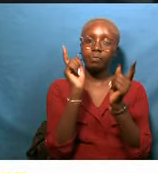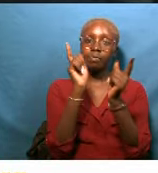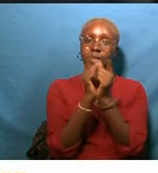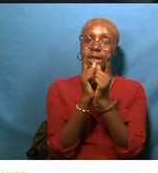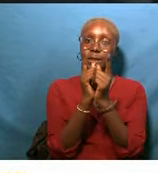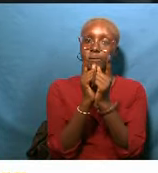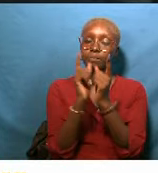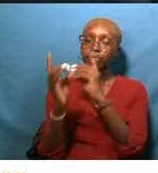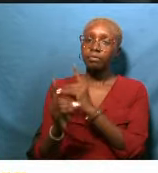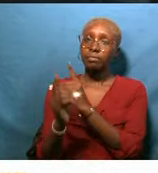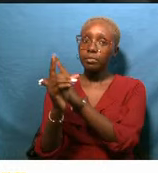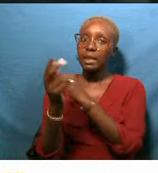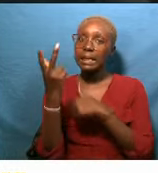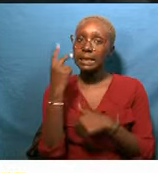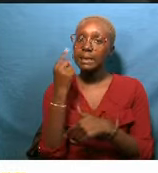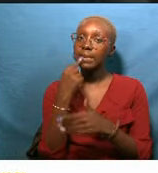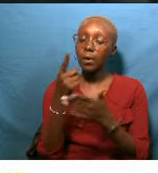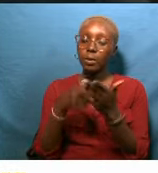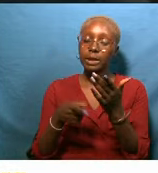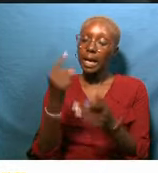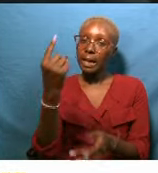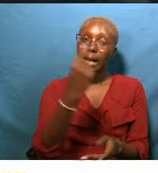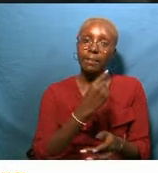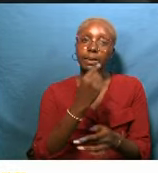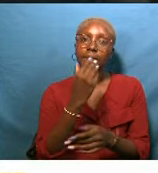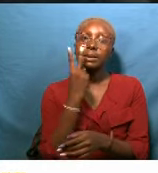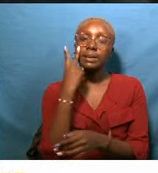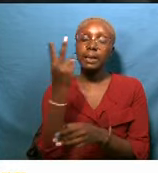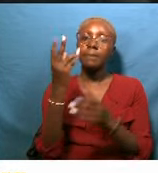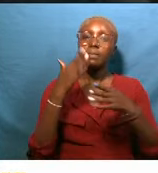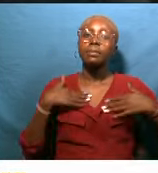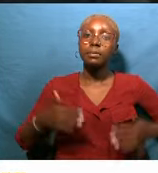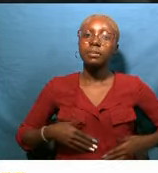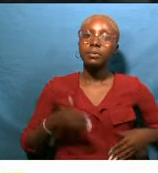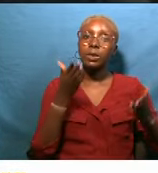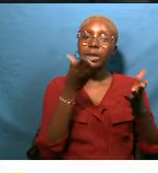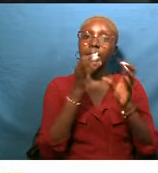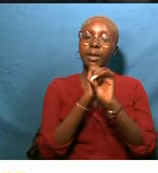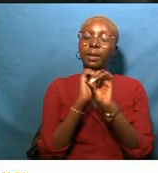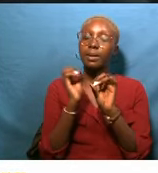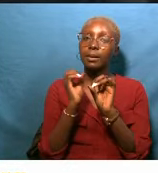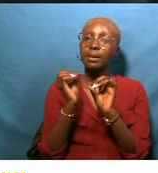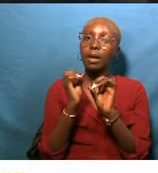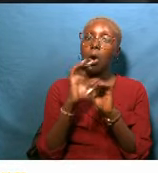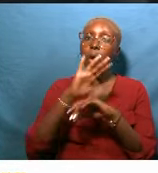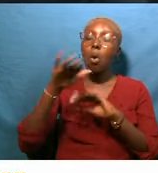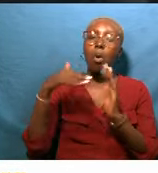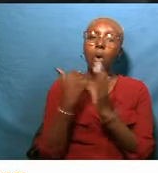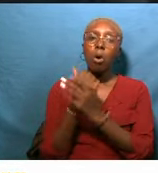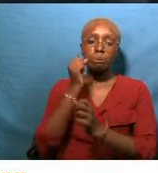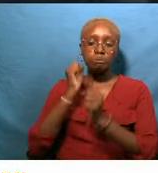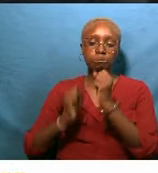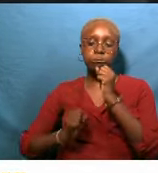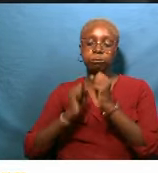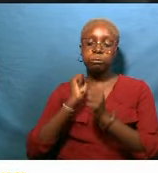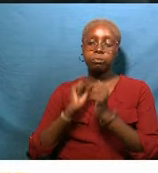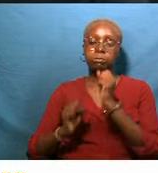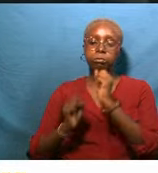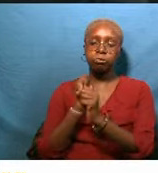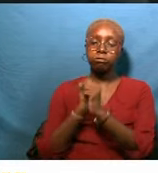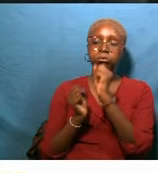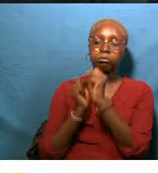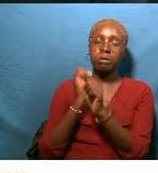see, witness, something happened. The body is not there. And they all ran, Peter being